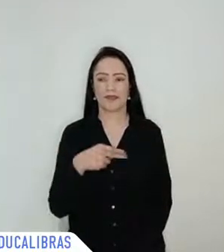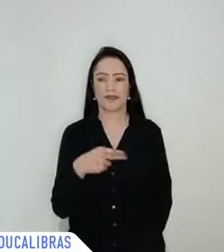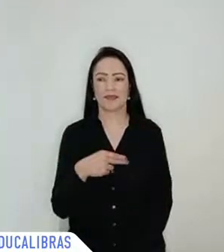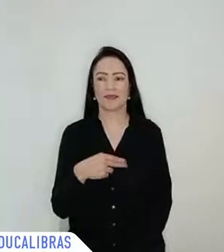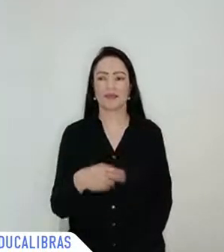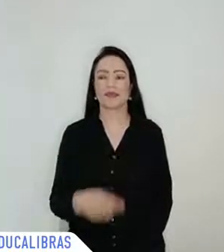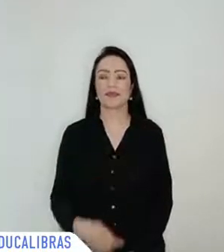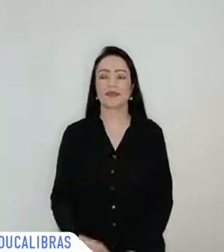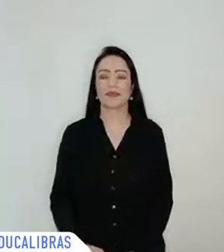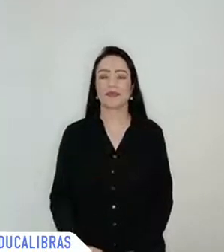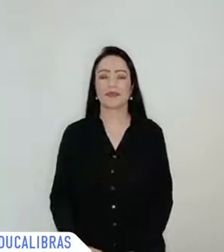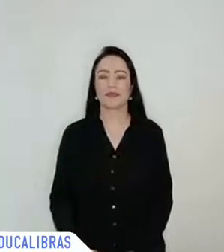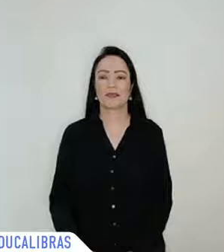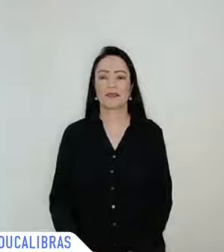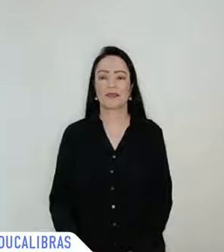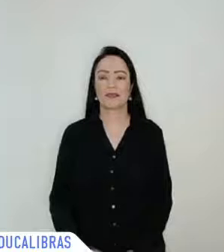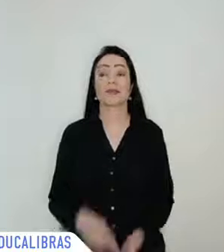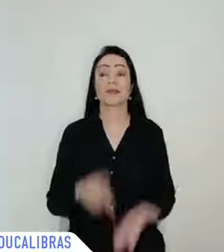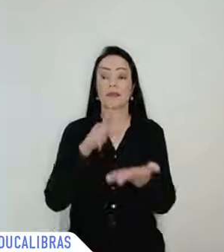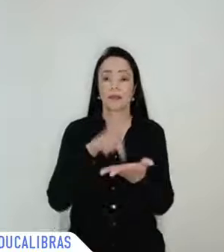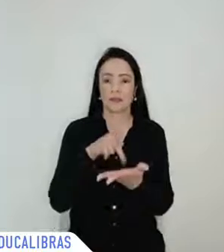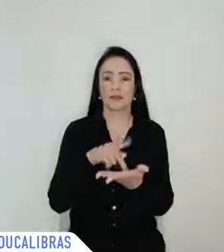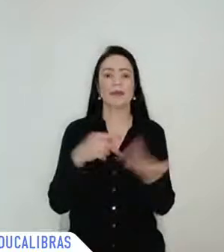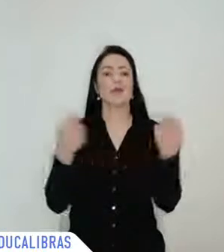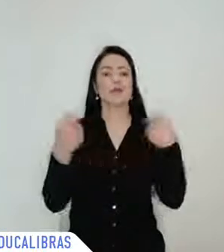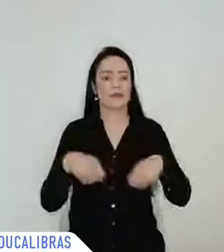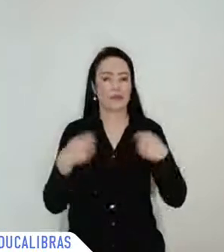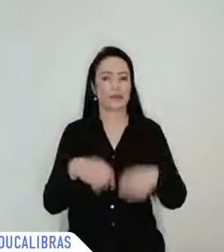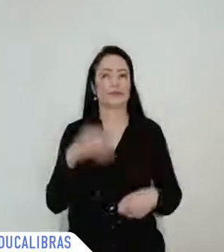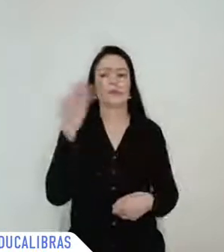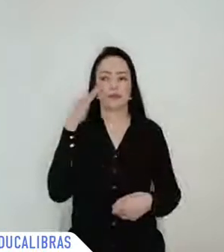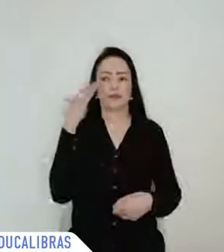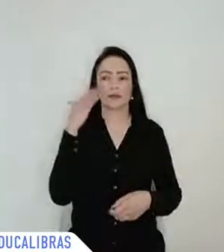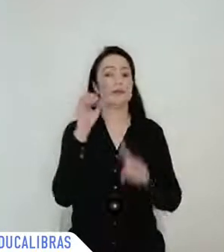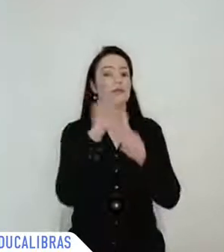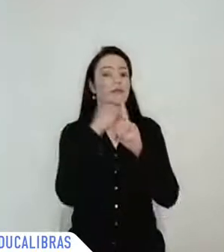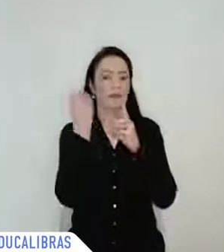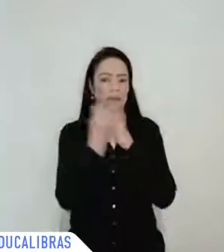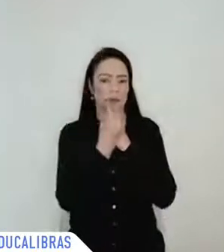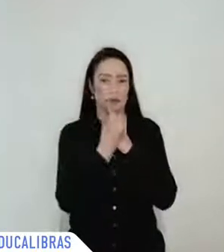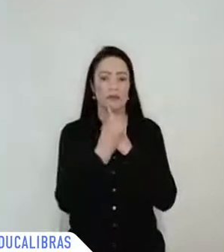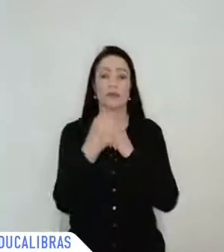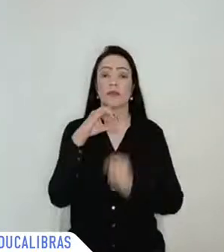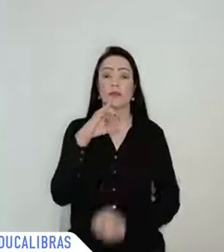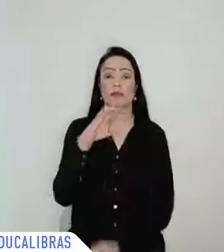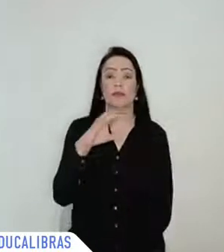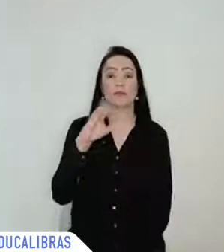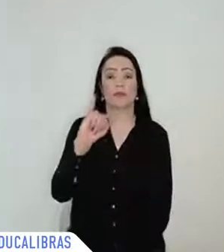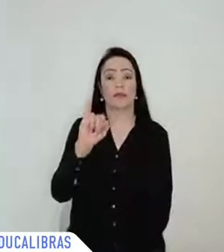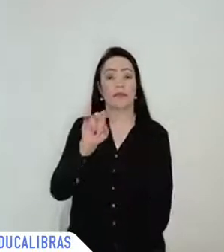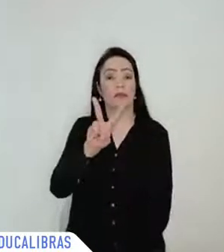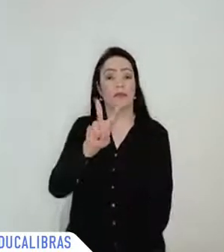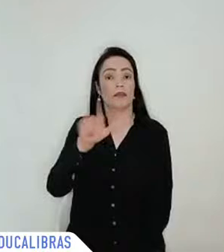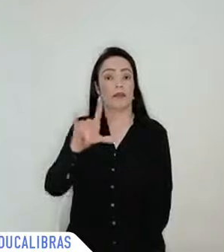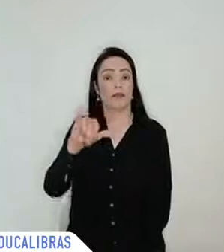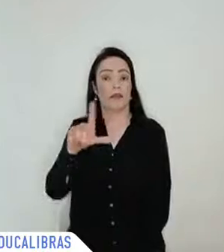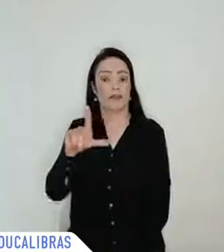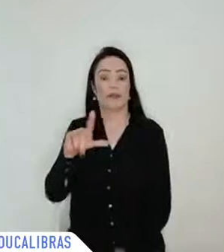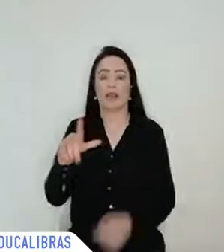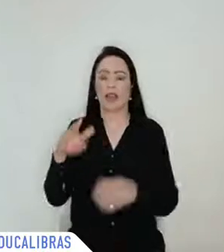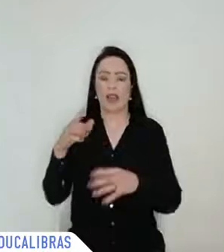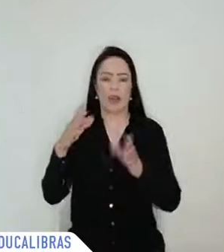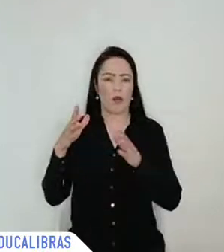NGOs. And I'm sorry, my microphone got muted for a while. Well, we need to understand the civil society